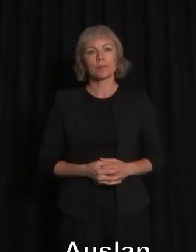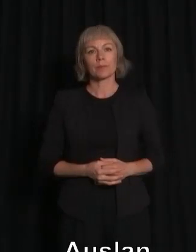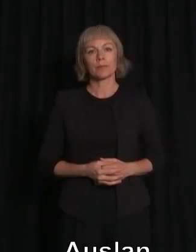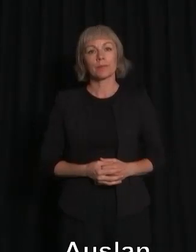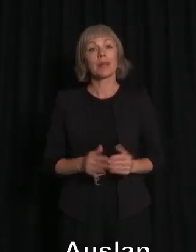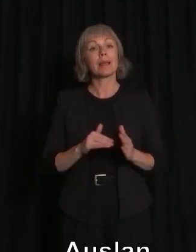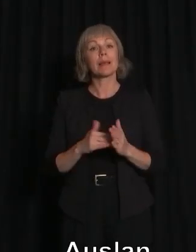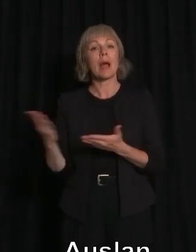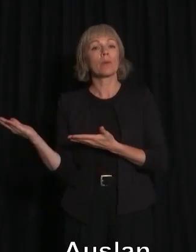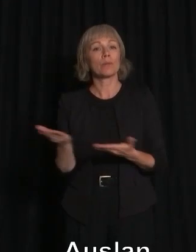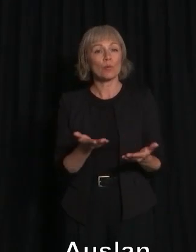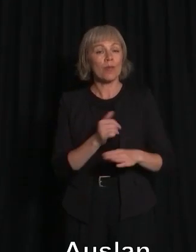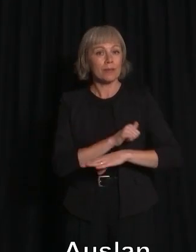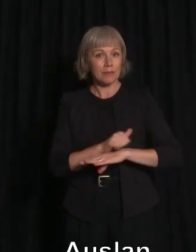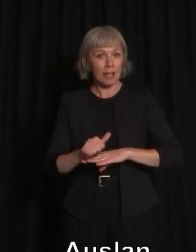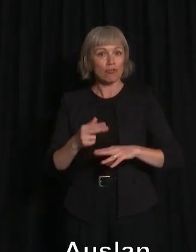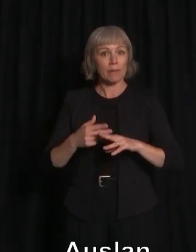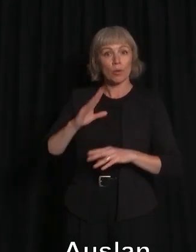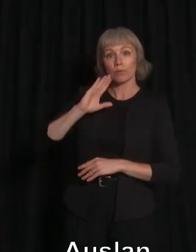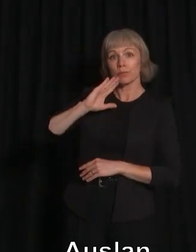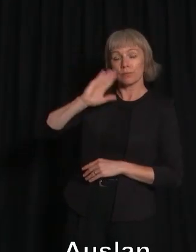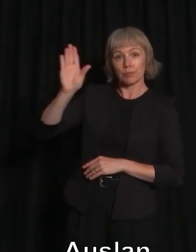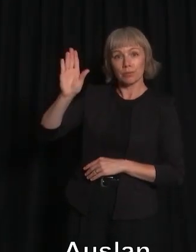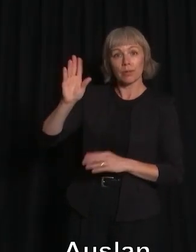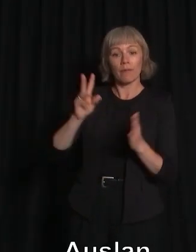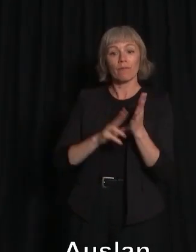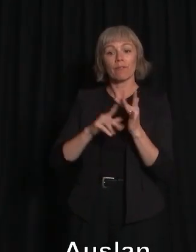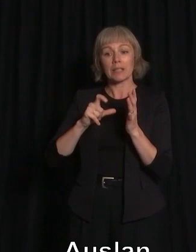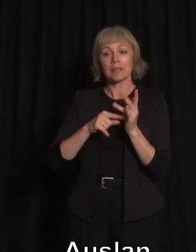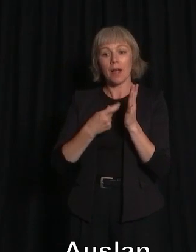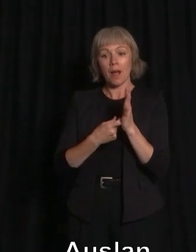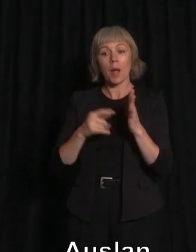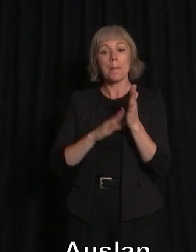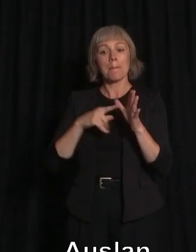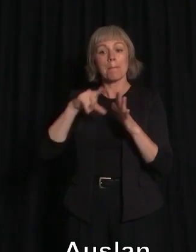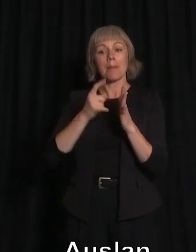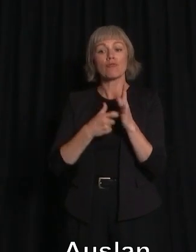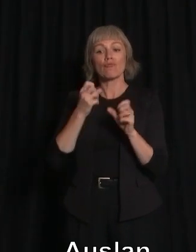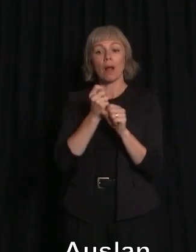Please welcome to the stage to deliver this morning's keynote address, Victor Madrigal-Borloz.